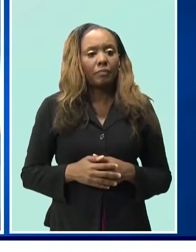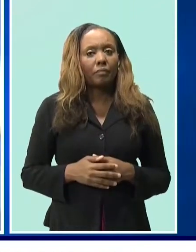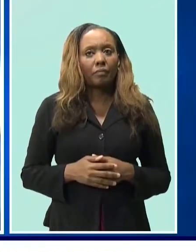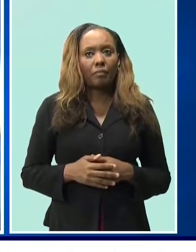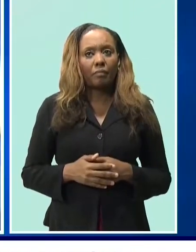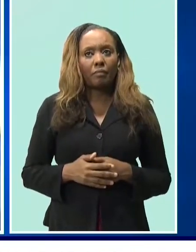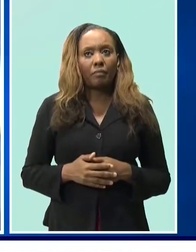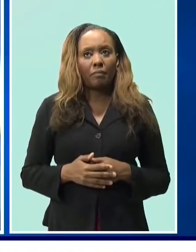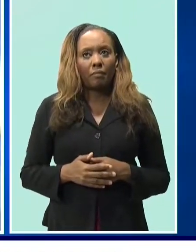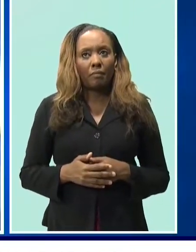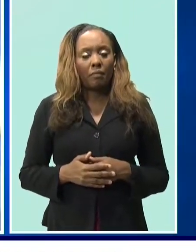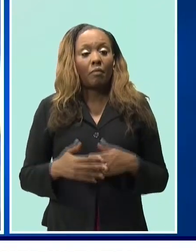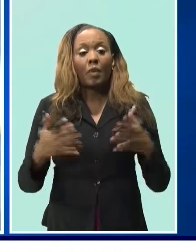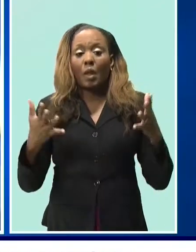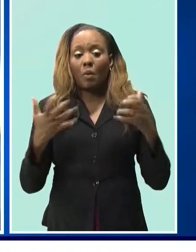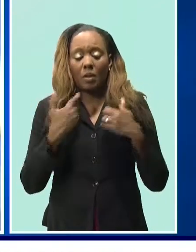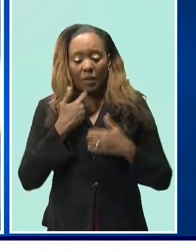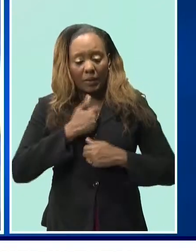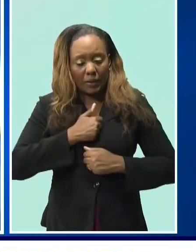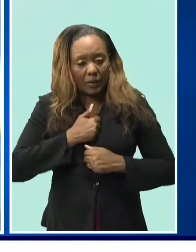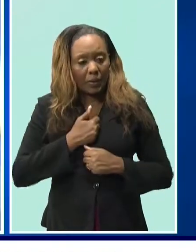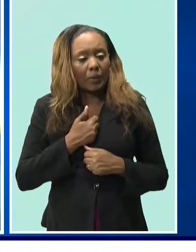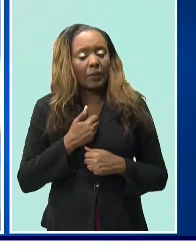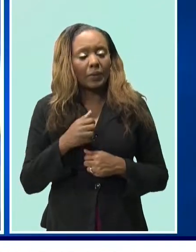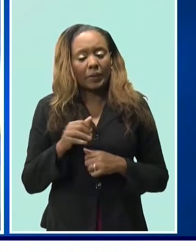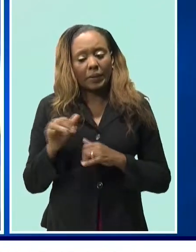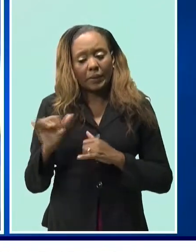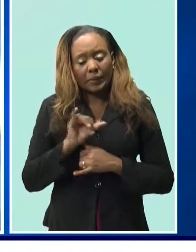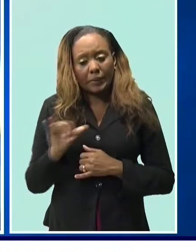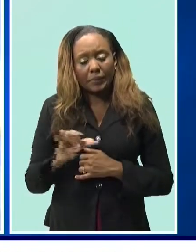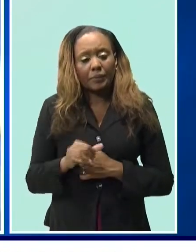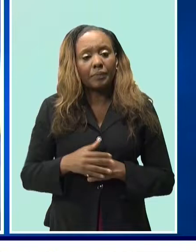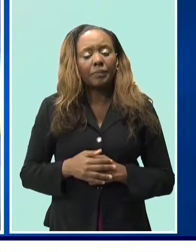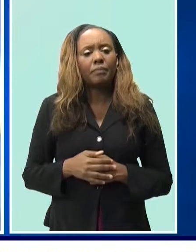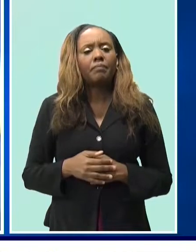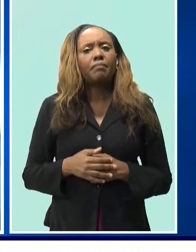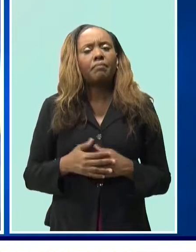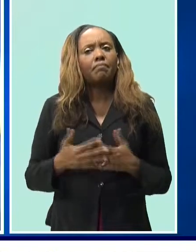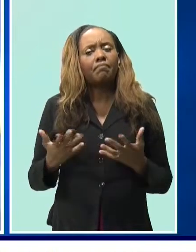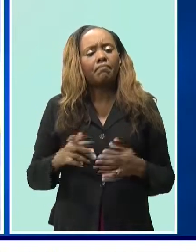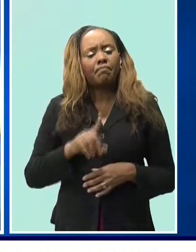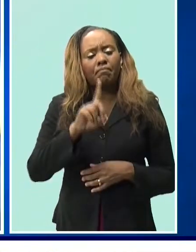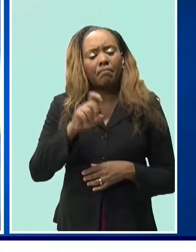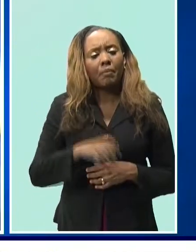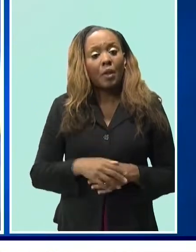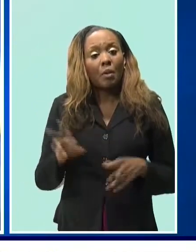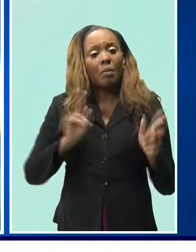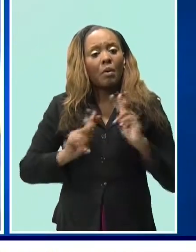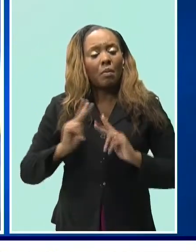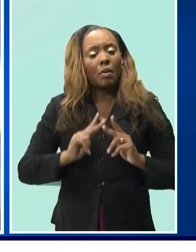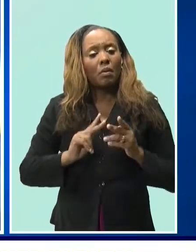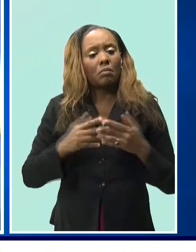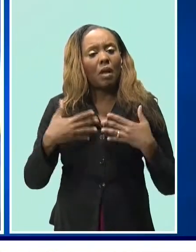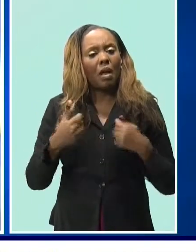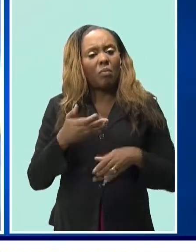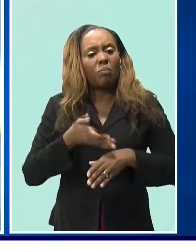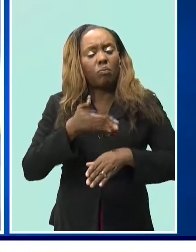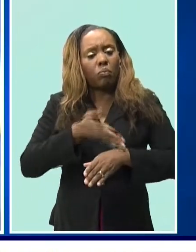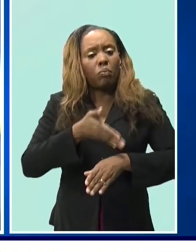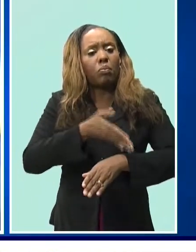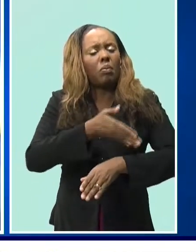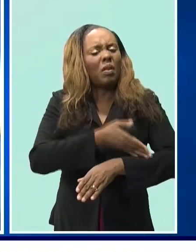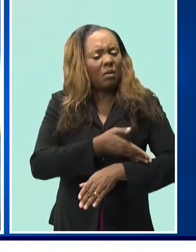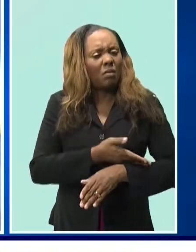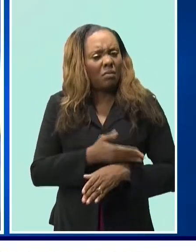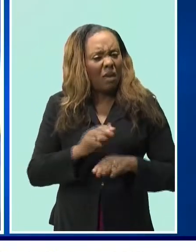We would like to join in that as well. About the people who are recovering, how are they progressing? And we're also curious